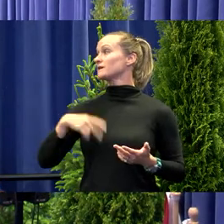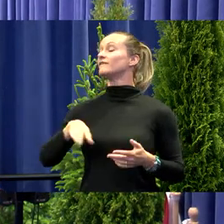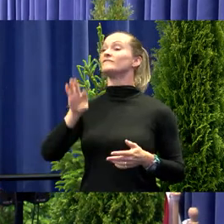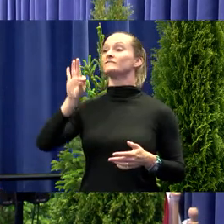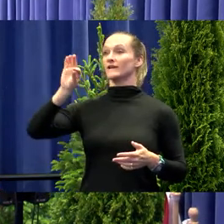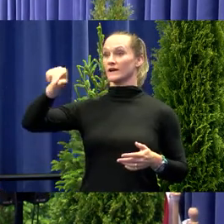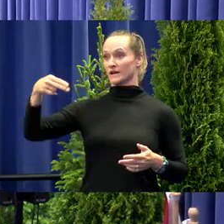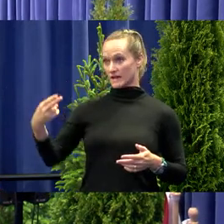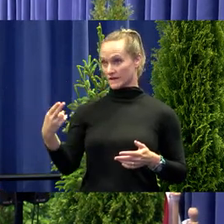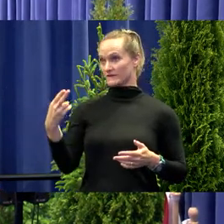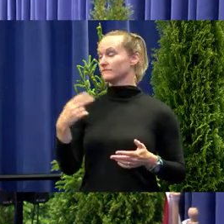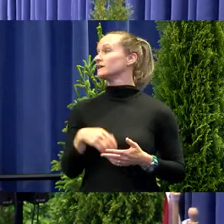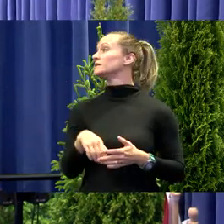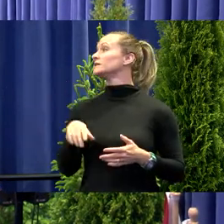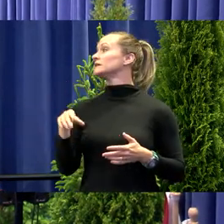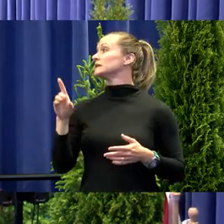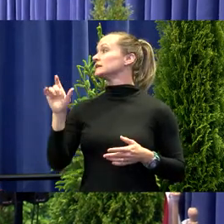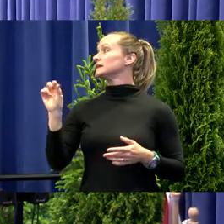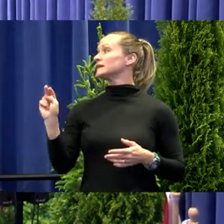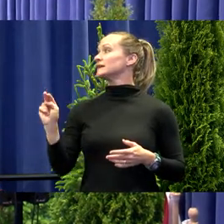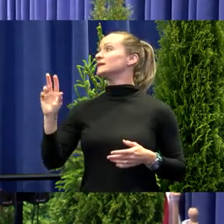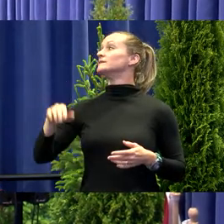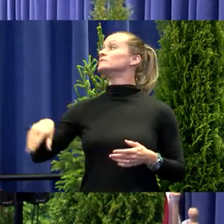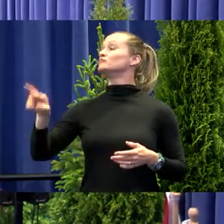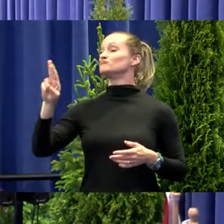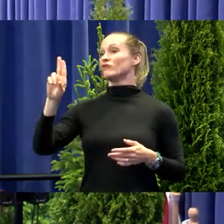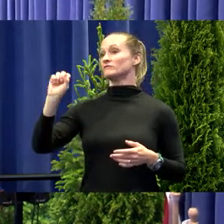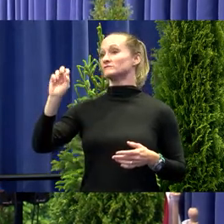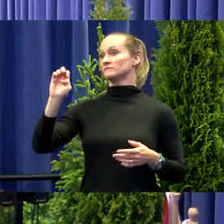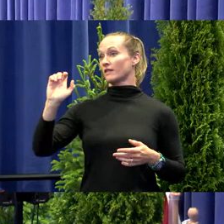of Interdisciplinary Studies, Kasky Russell,